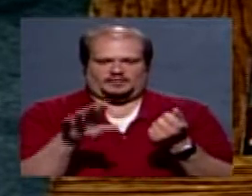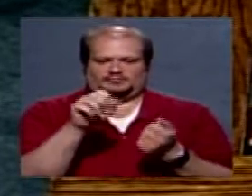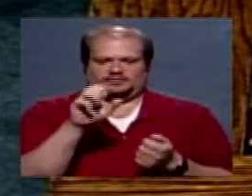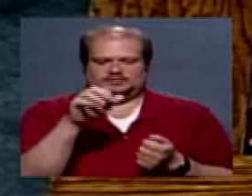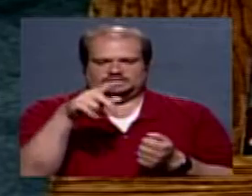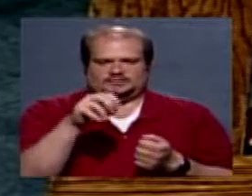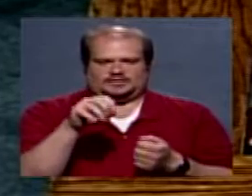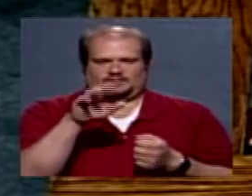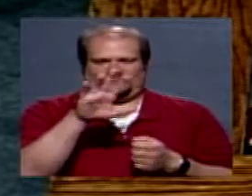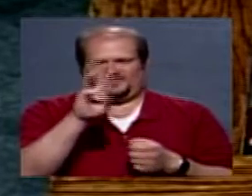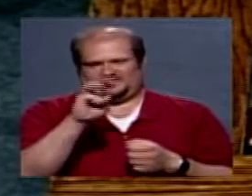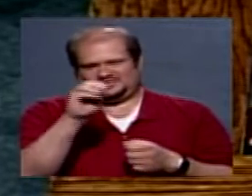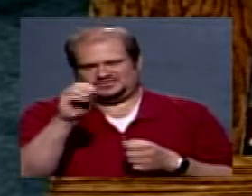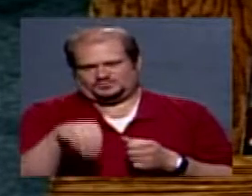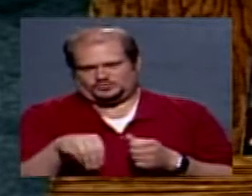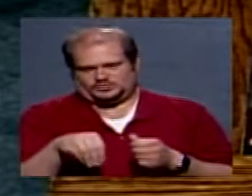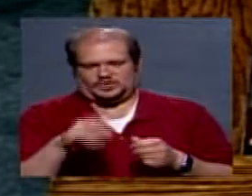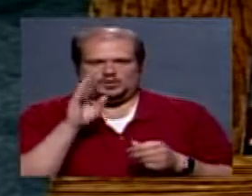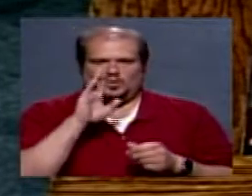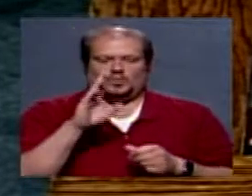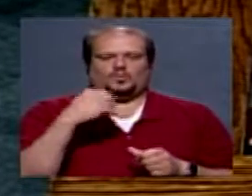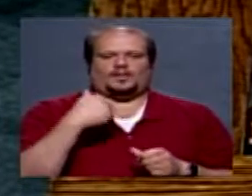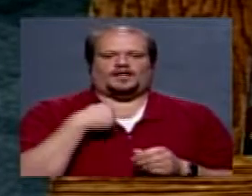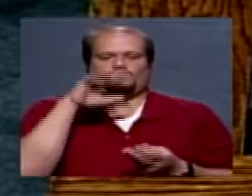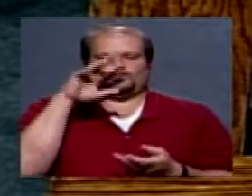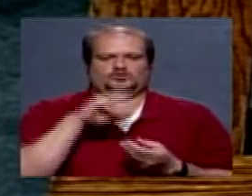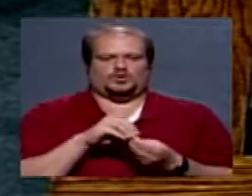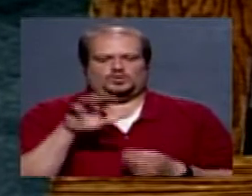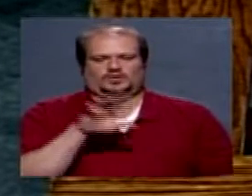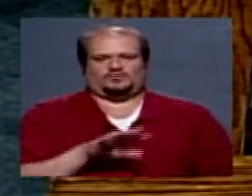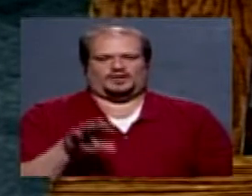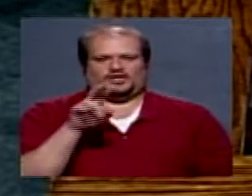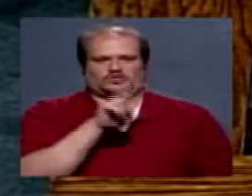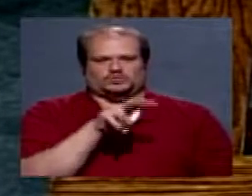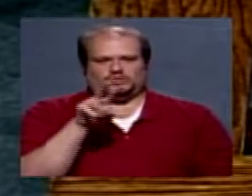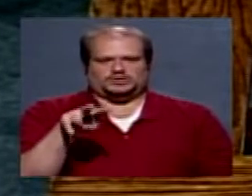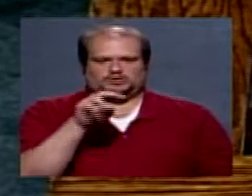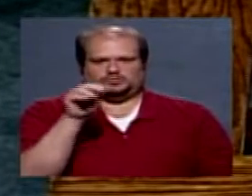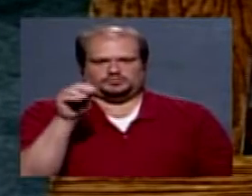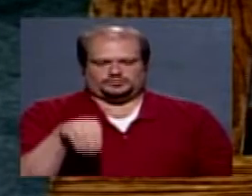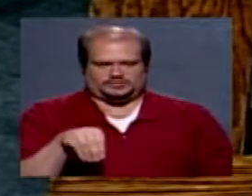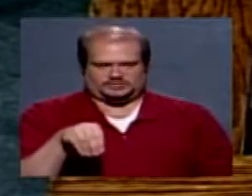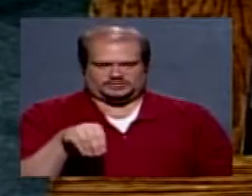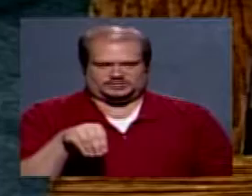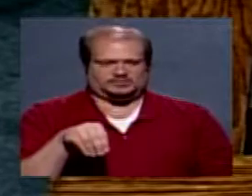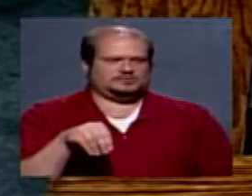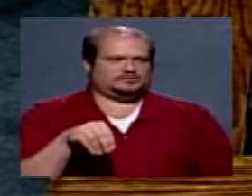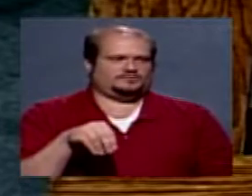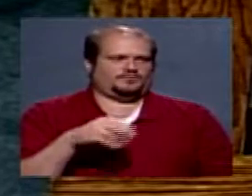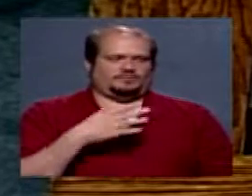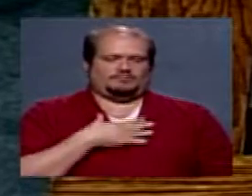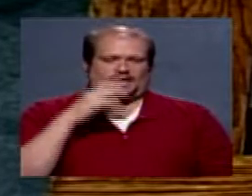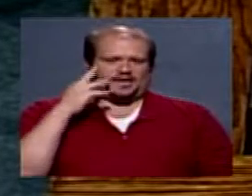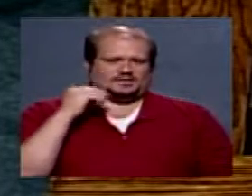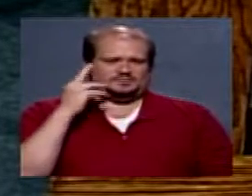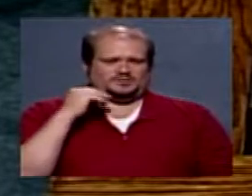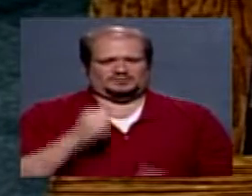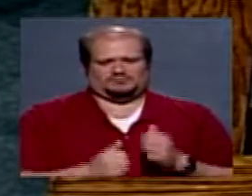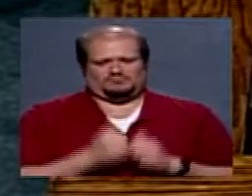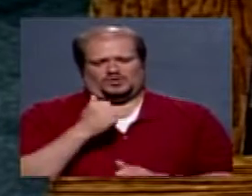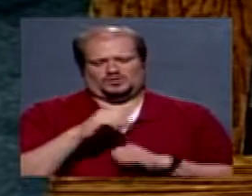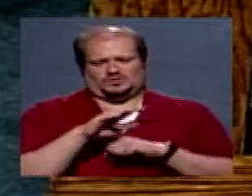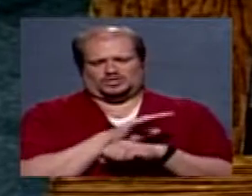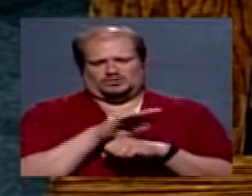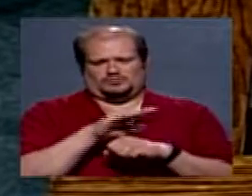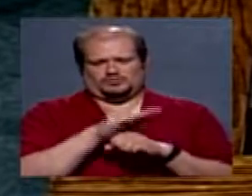about 56%. It will have a total of about 22%, which, in my experience, most of your